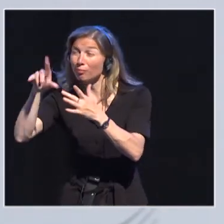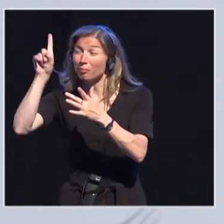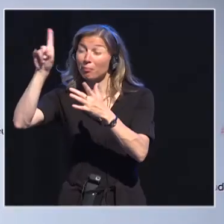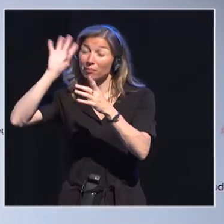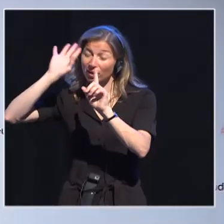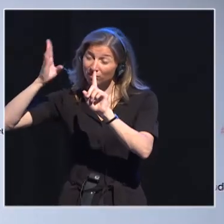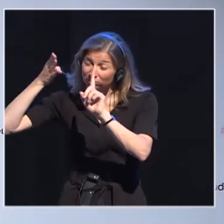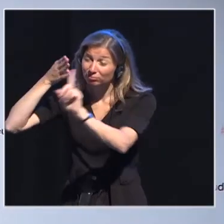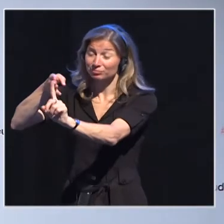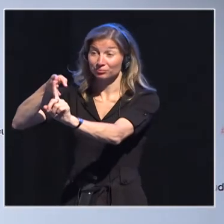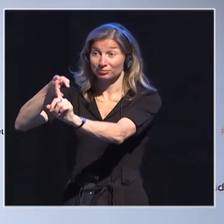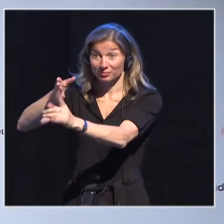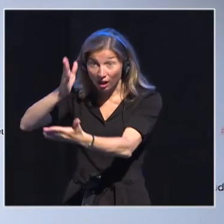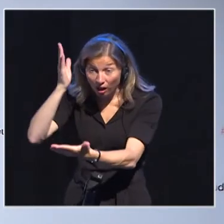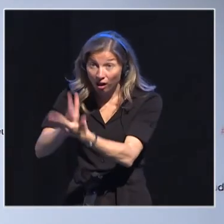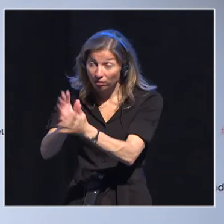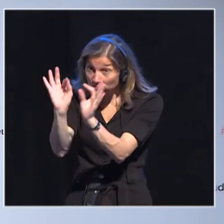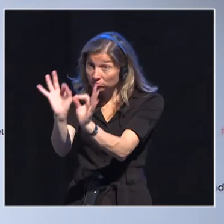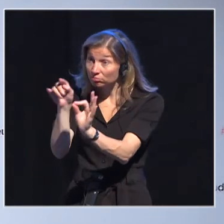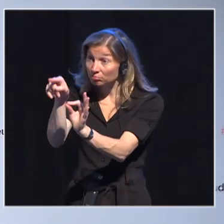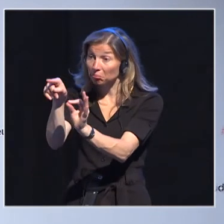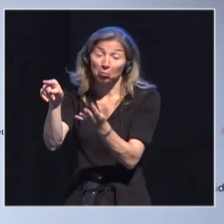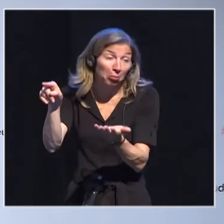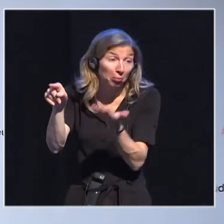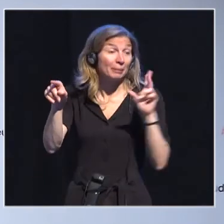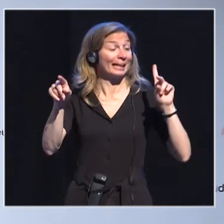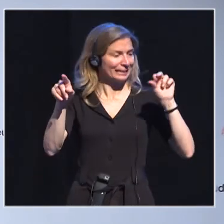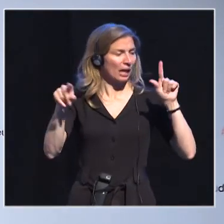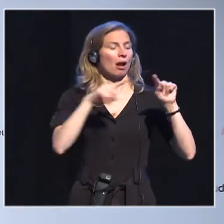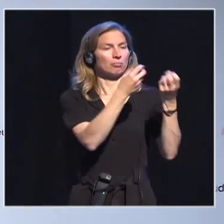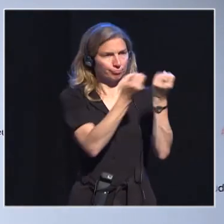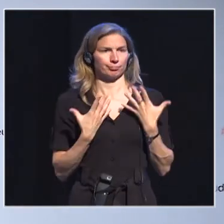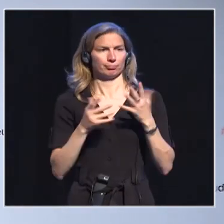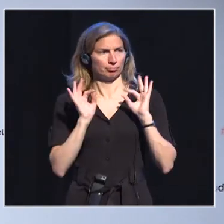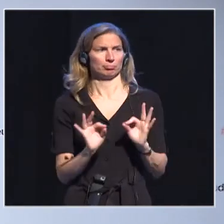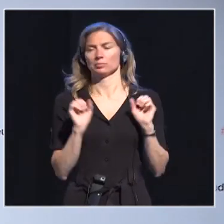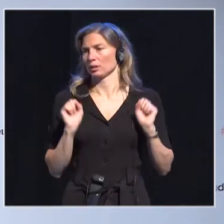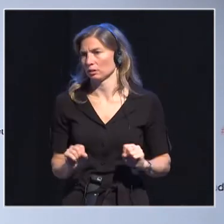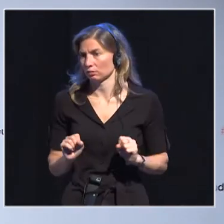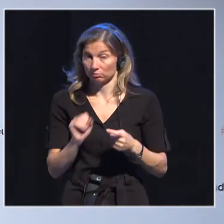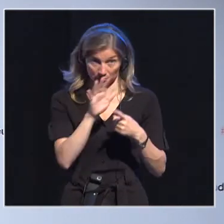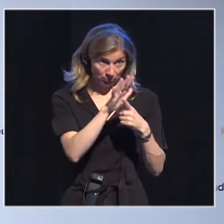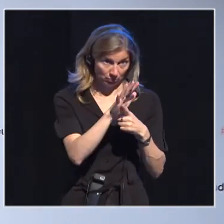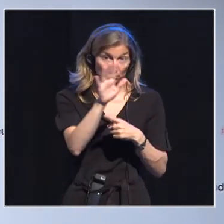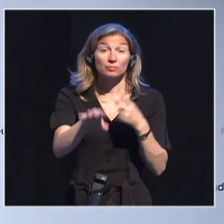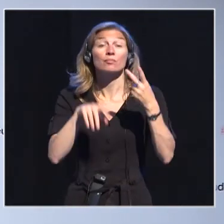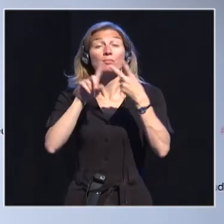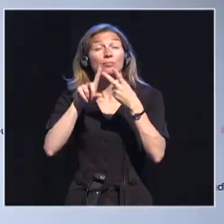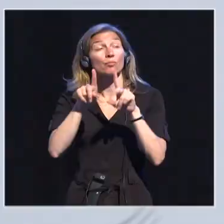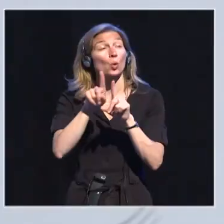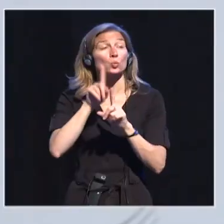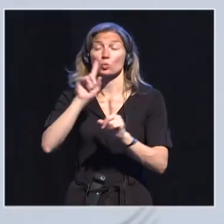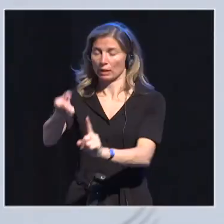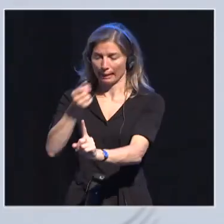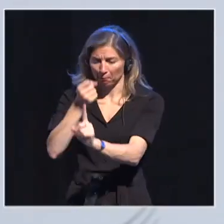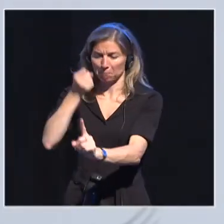need? Not especially. Third element, why data is so important, is to measure impact.